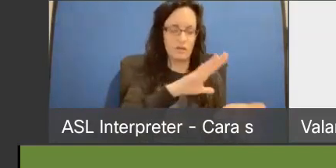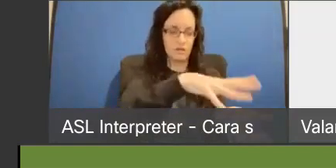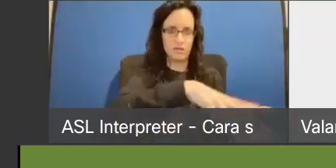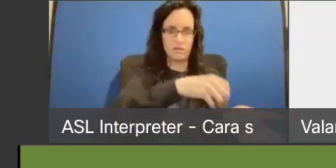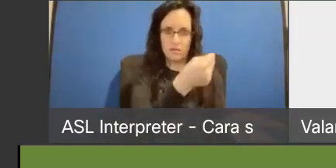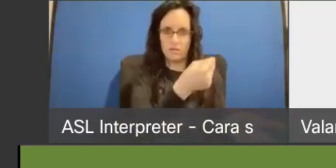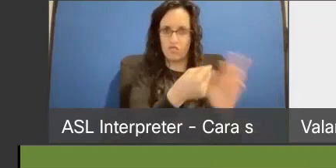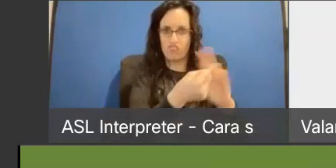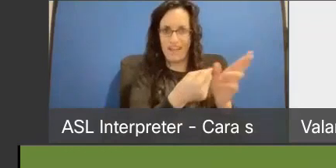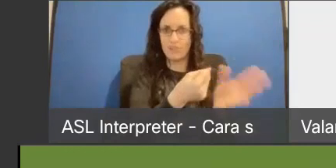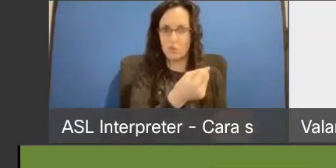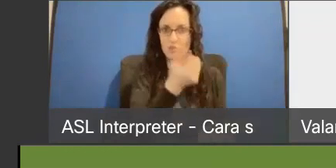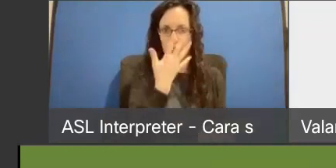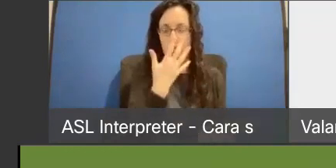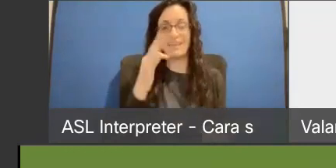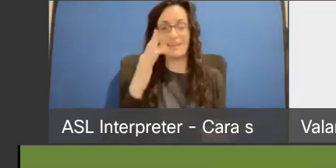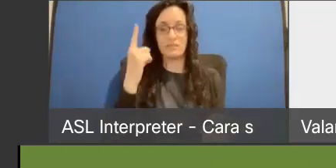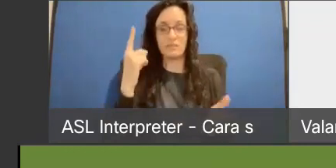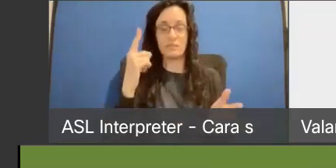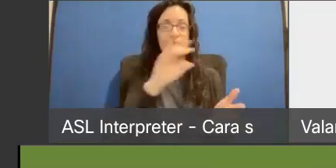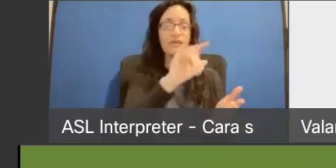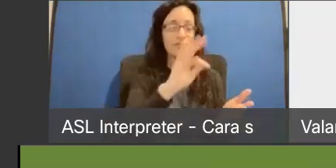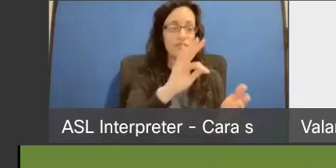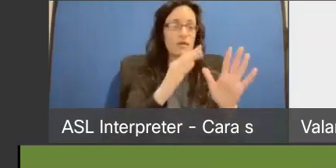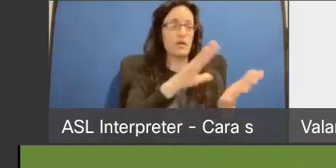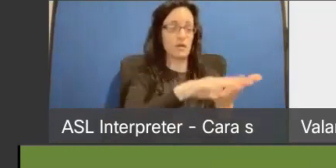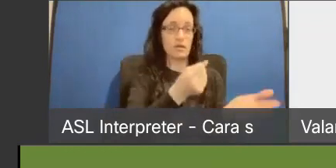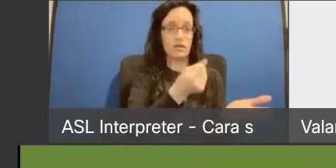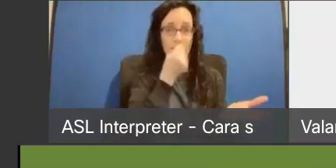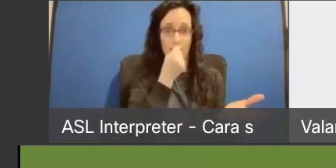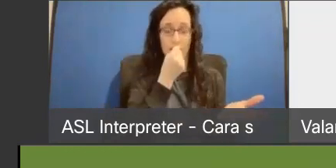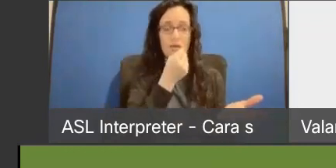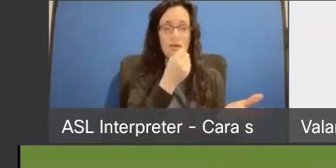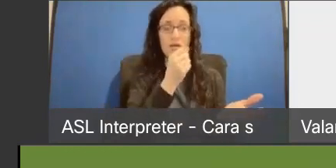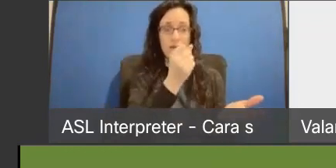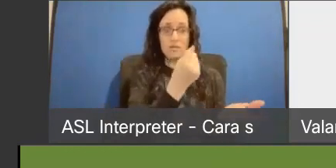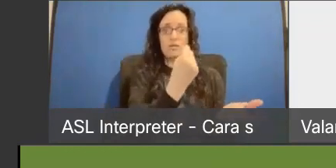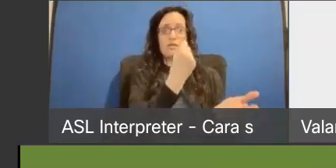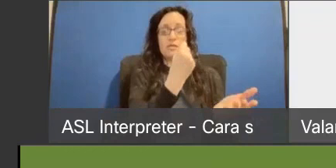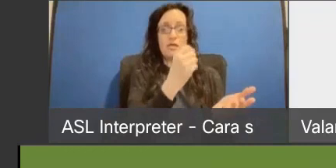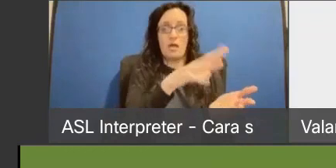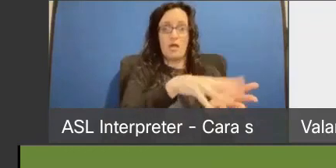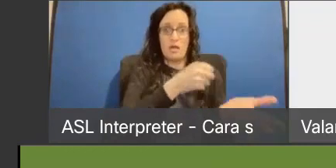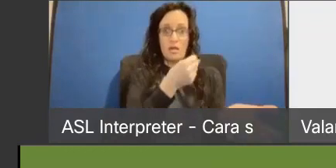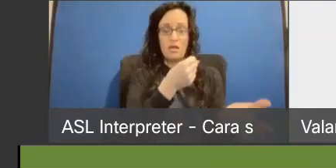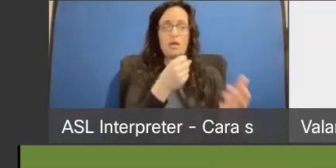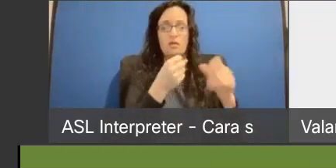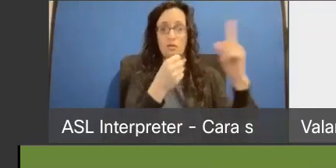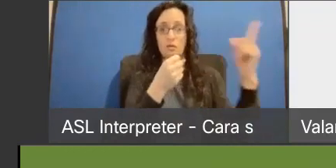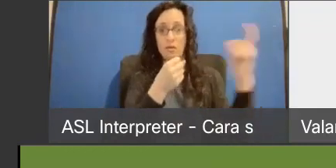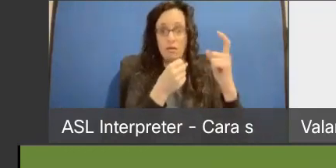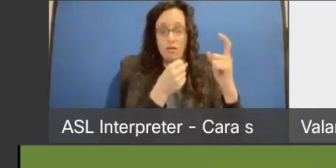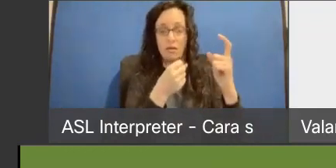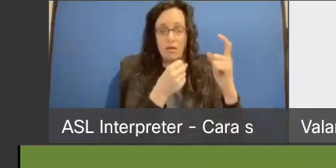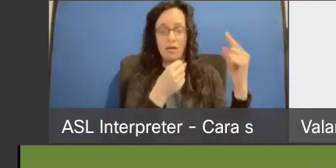walks in the bathroom and finds them doing that, that could be an interruption. I've had a situation like that where one of my clients' daughter walked in and found her